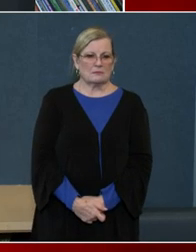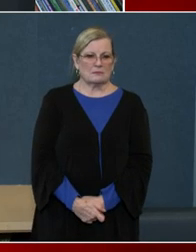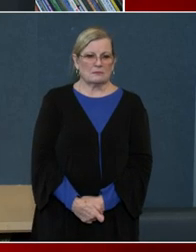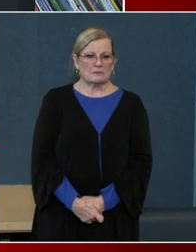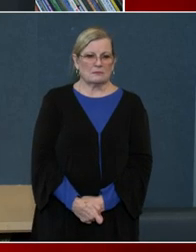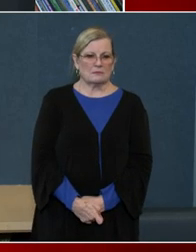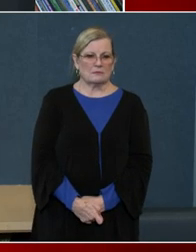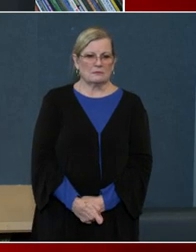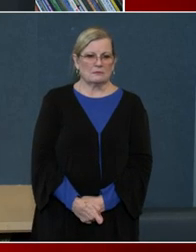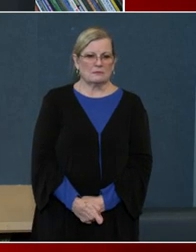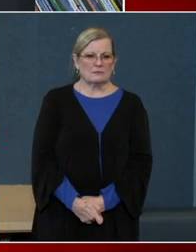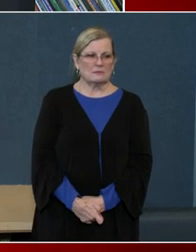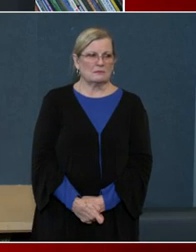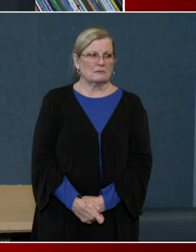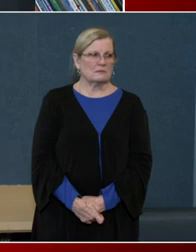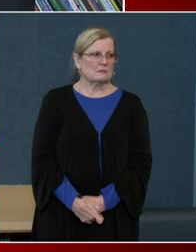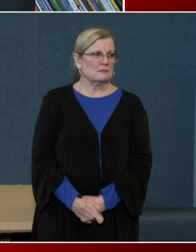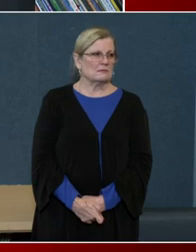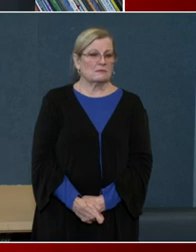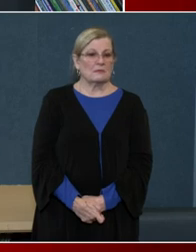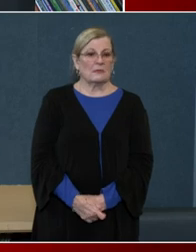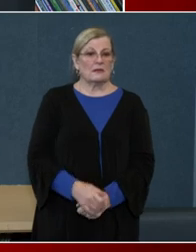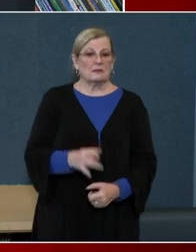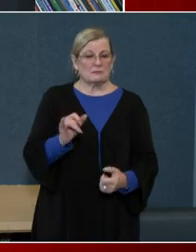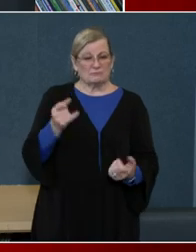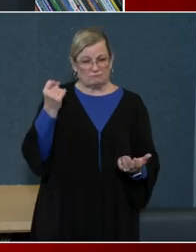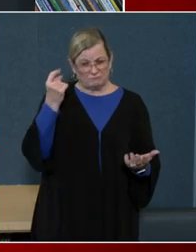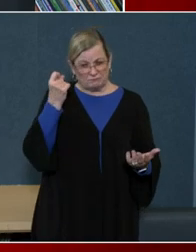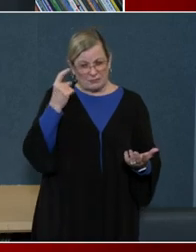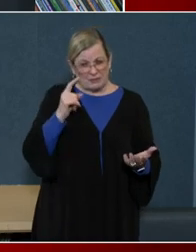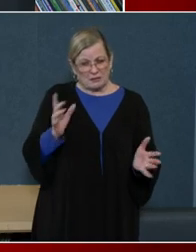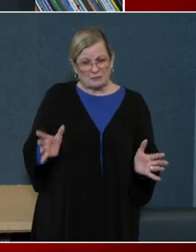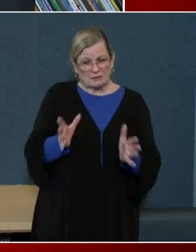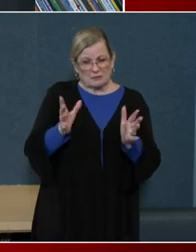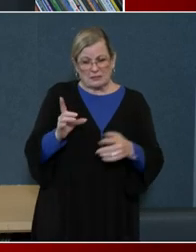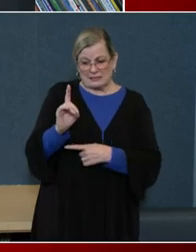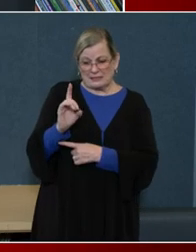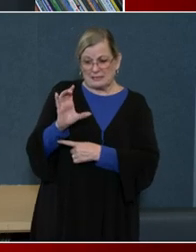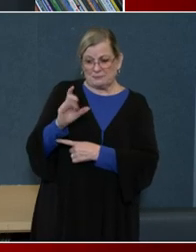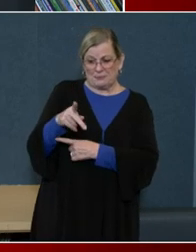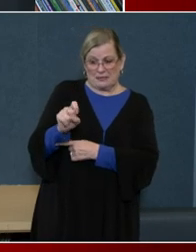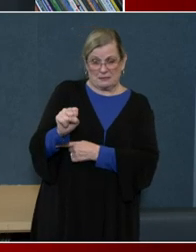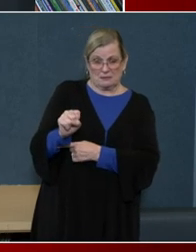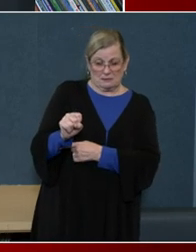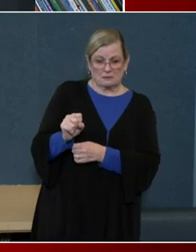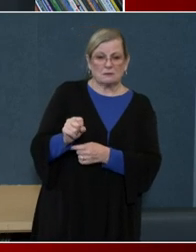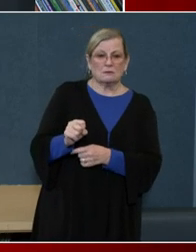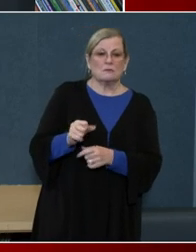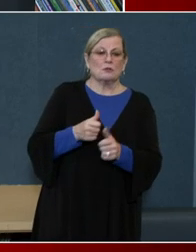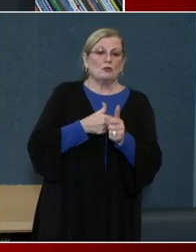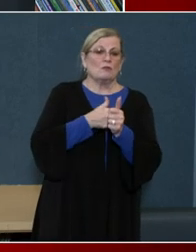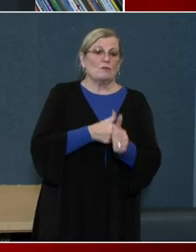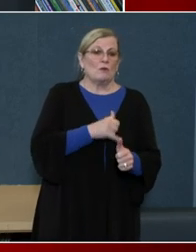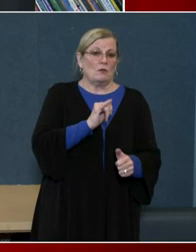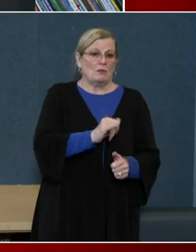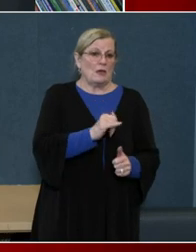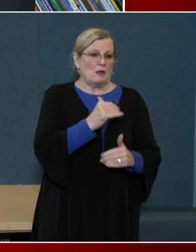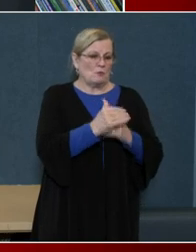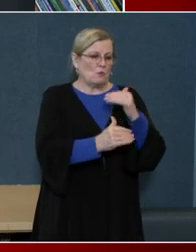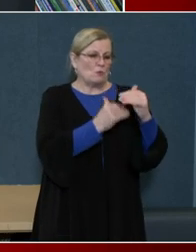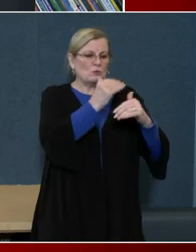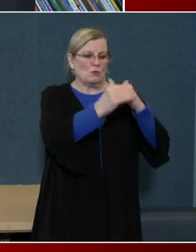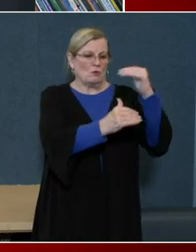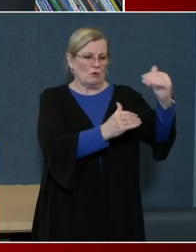but it does urge that DCPS revise its protocol, which right now, if I remember correctly, provides that when a group comes forward